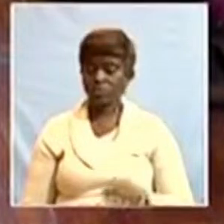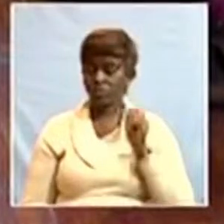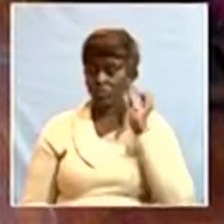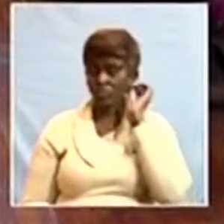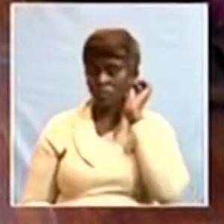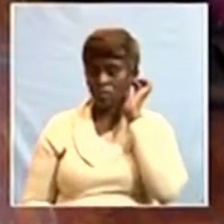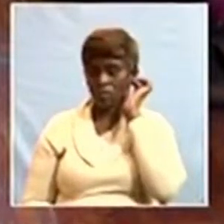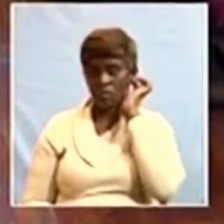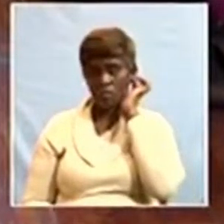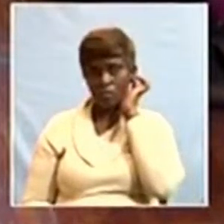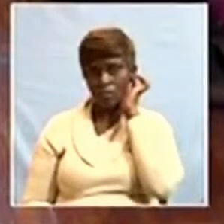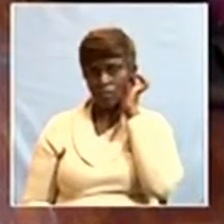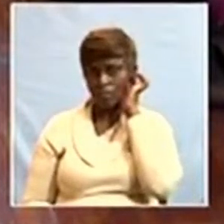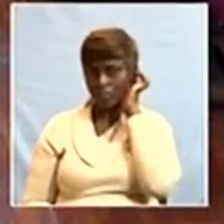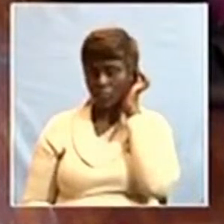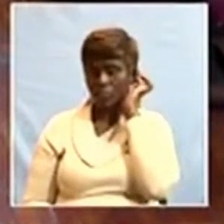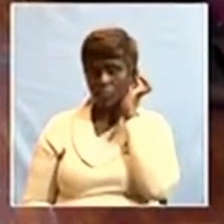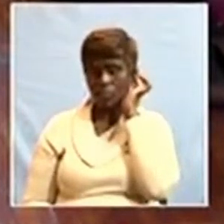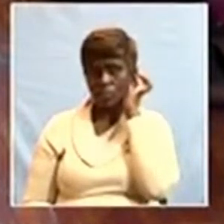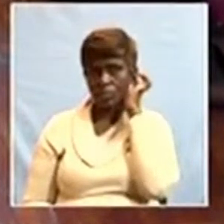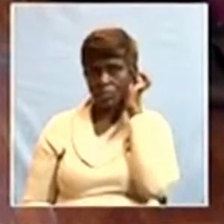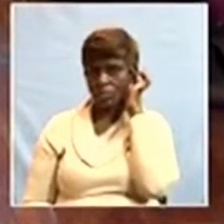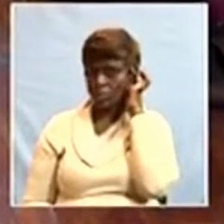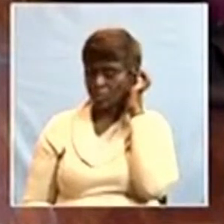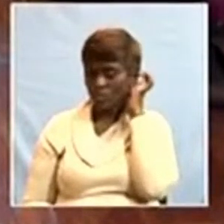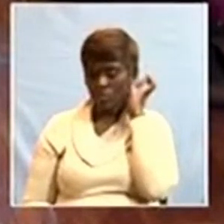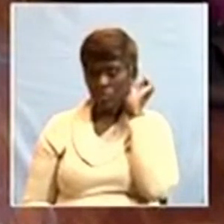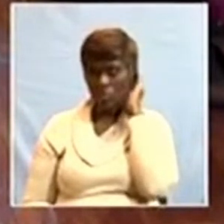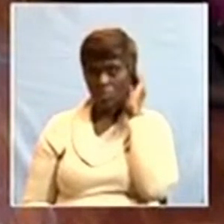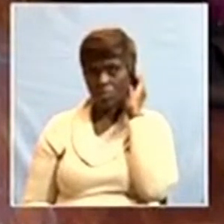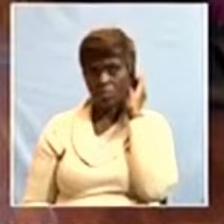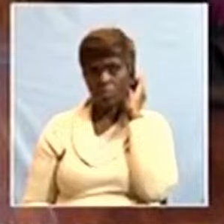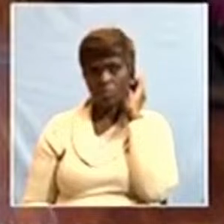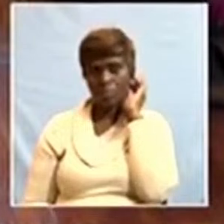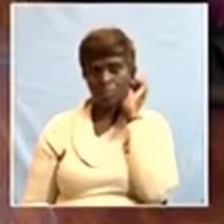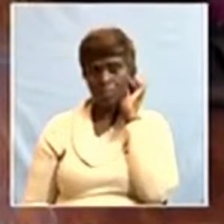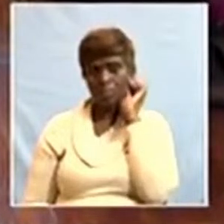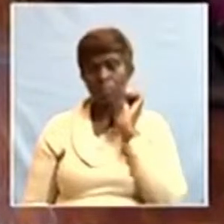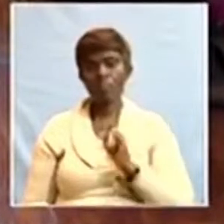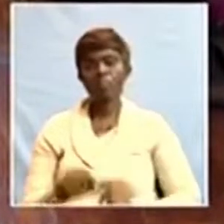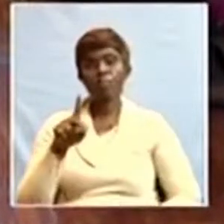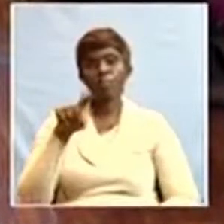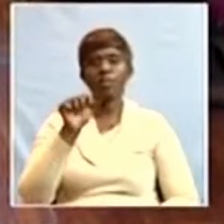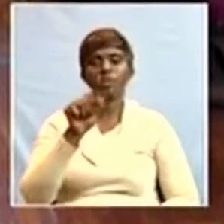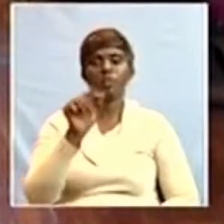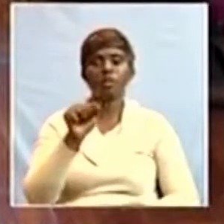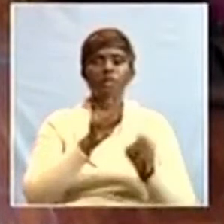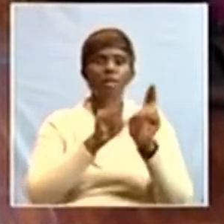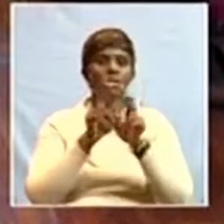Yes, Madam. Honorable Daka, switch off the mic. PS can respond.